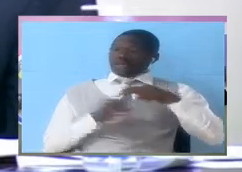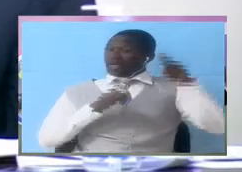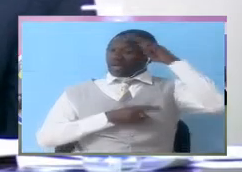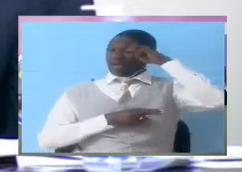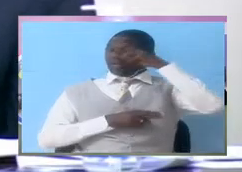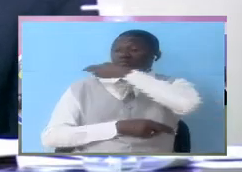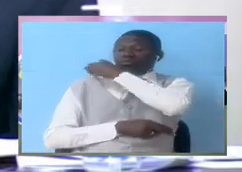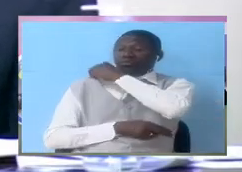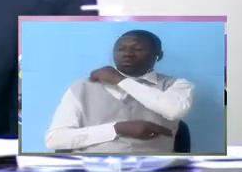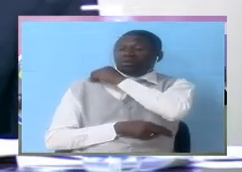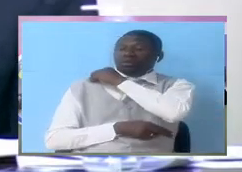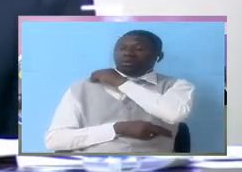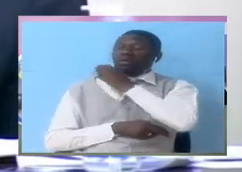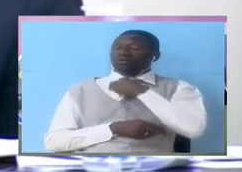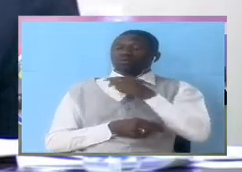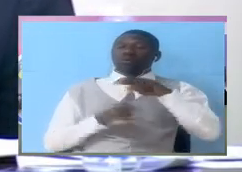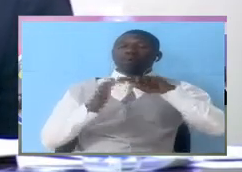ma xama